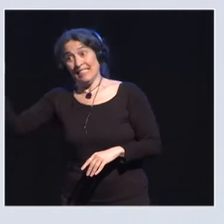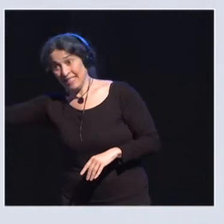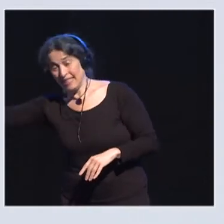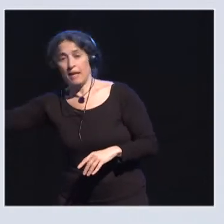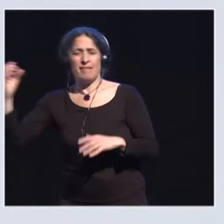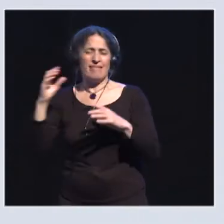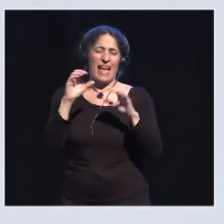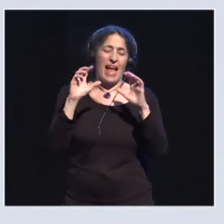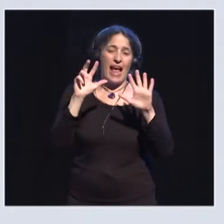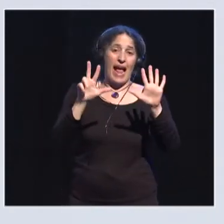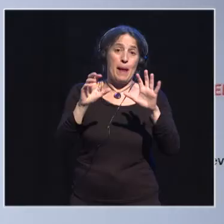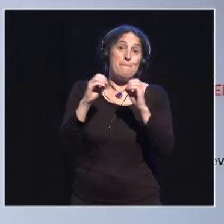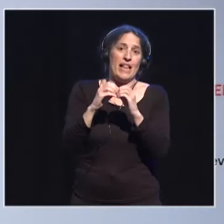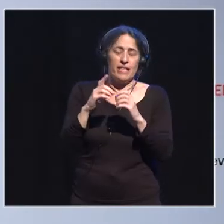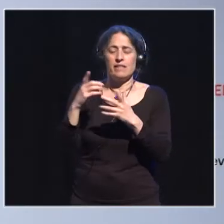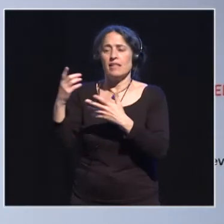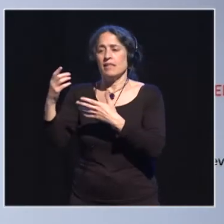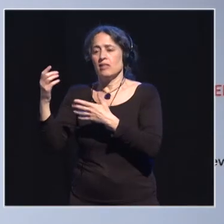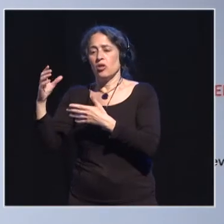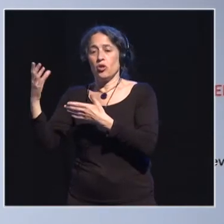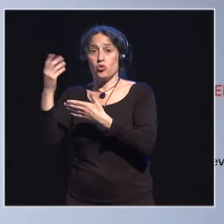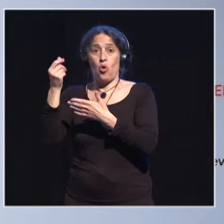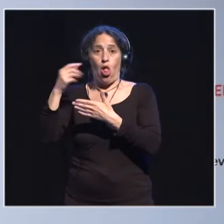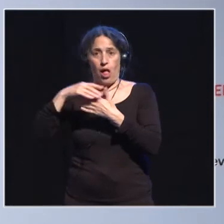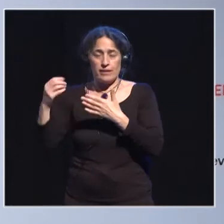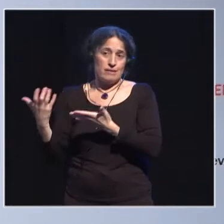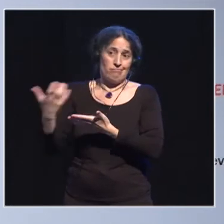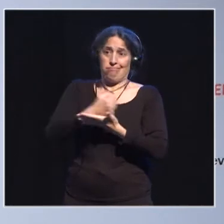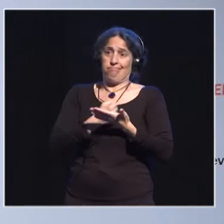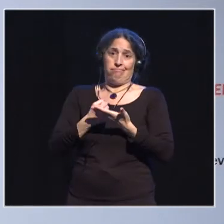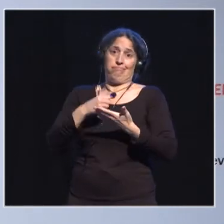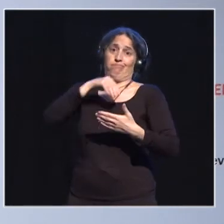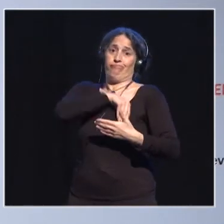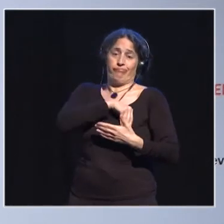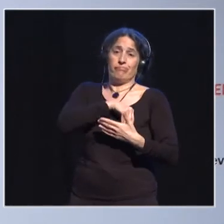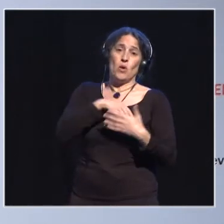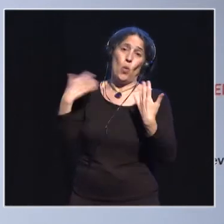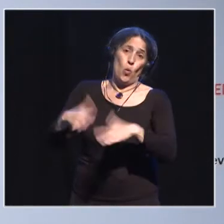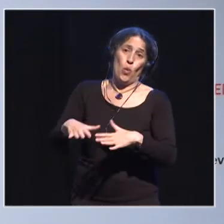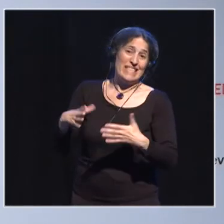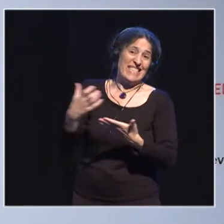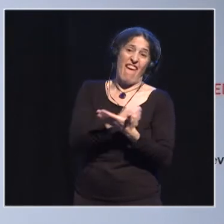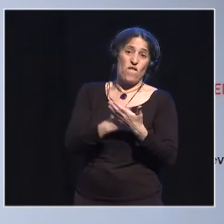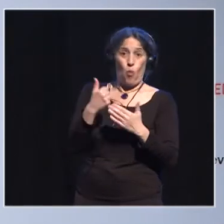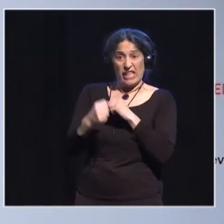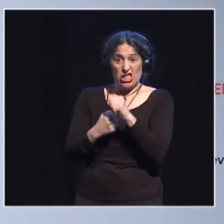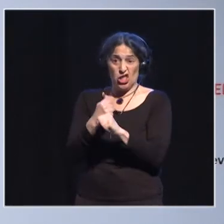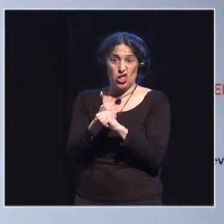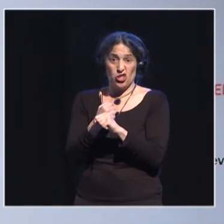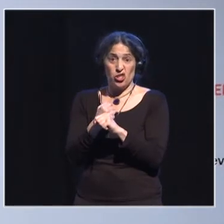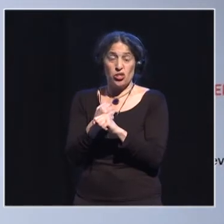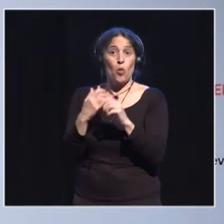this EID project more than 8 billion years.